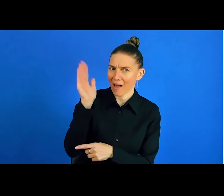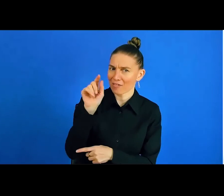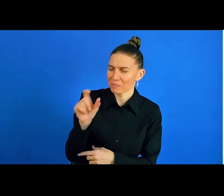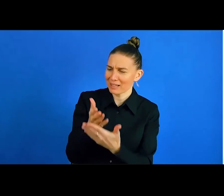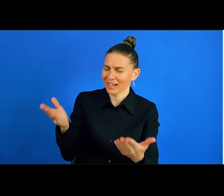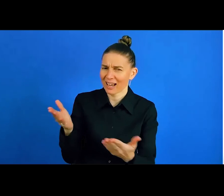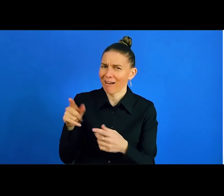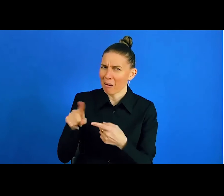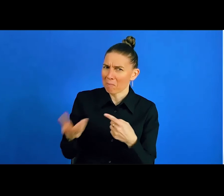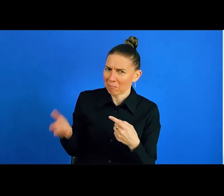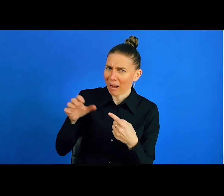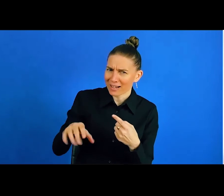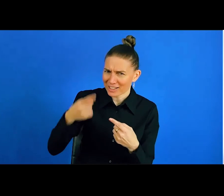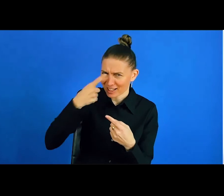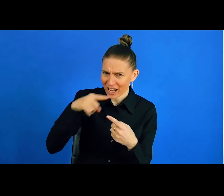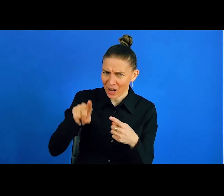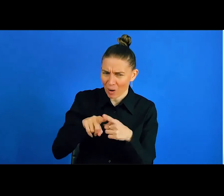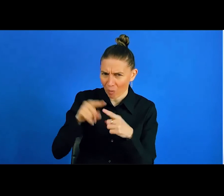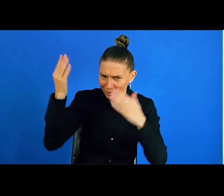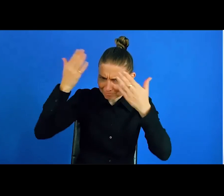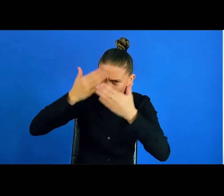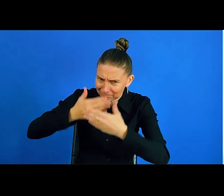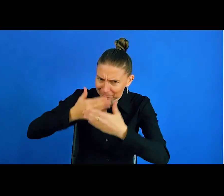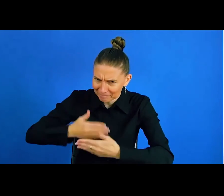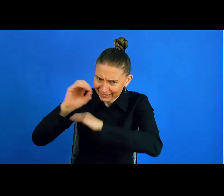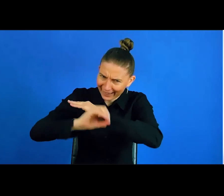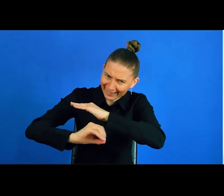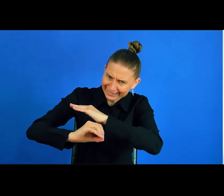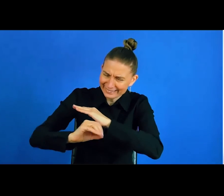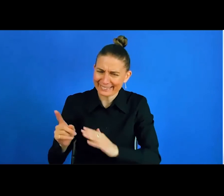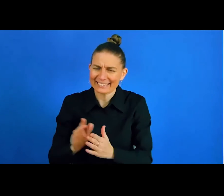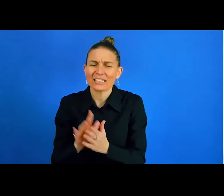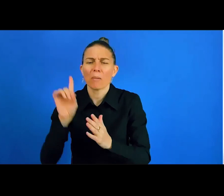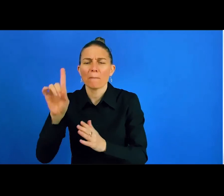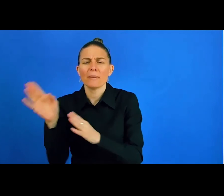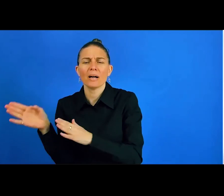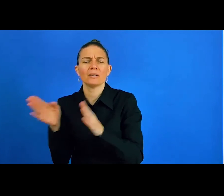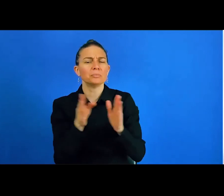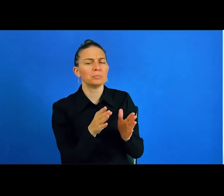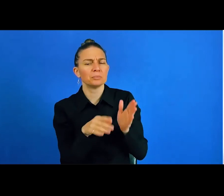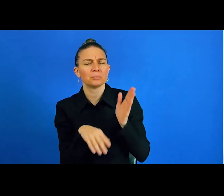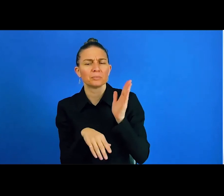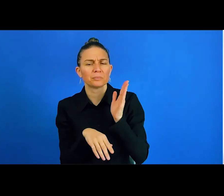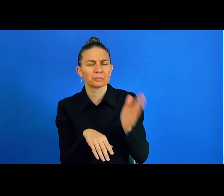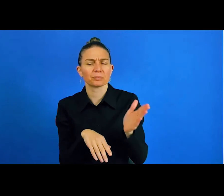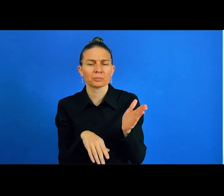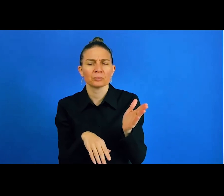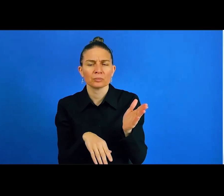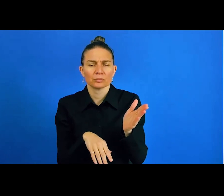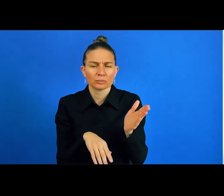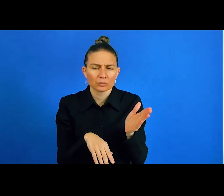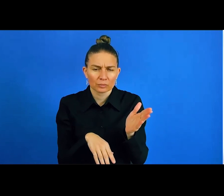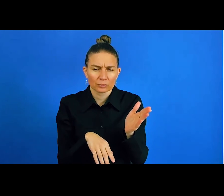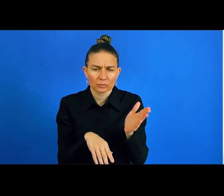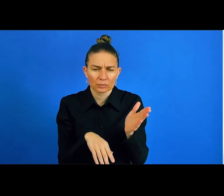Thailand. Maybe McDonald, if I can come to you, because you were talking about a lot of different interventions that have been